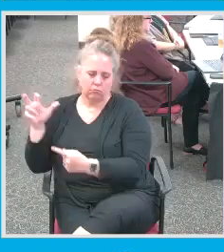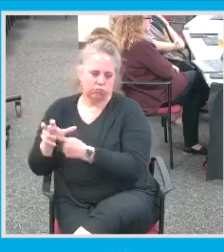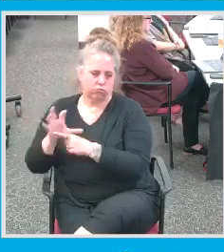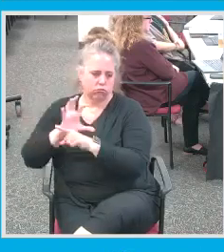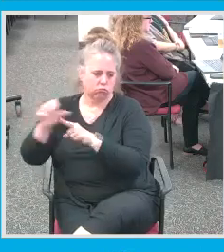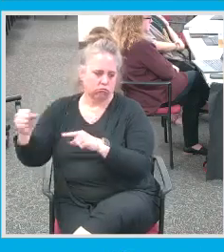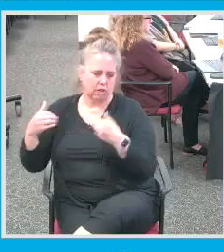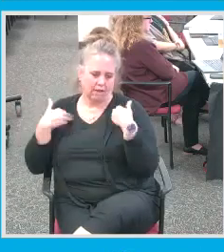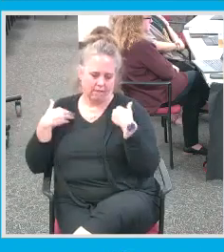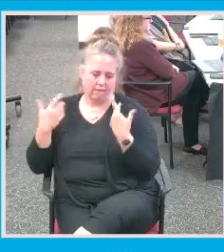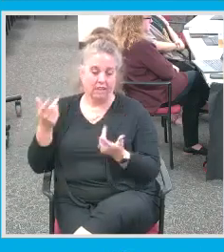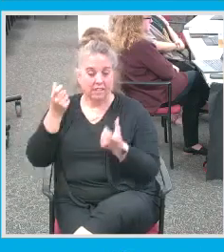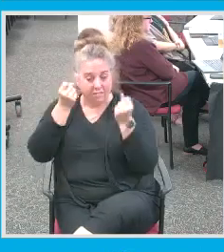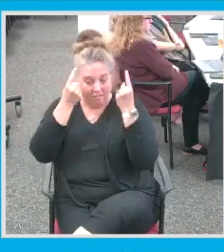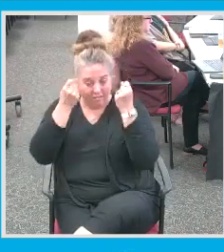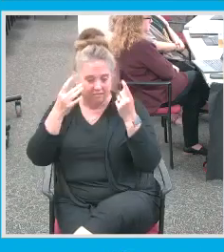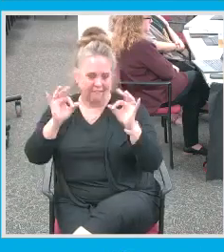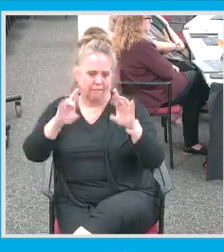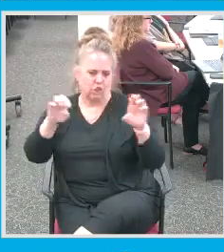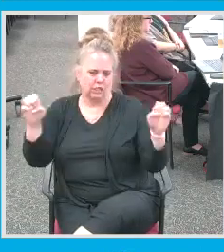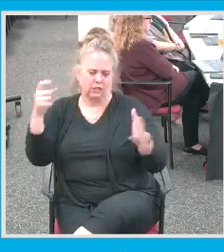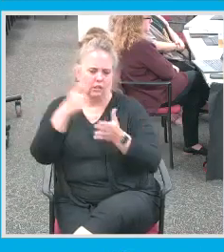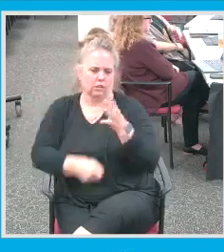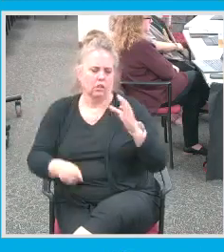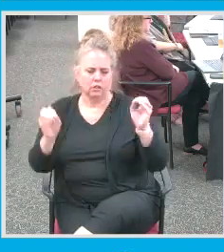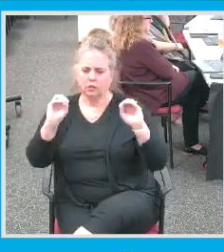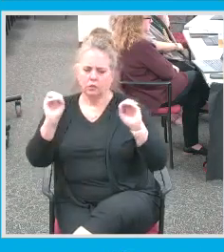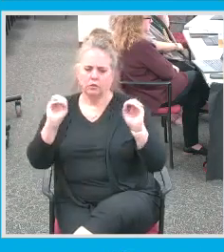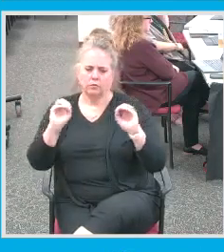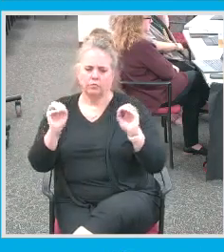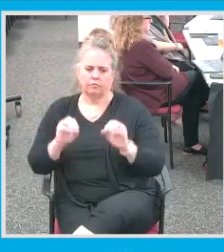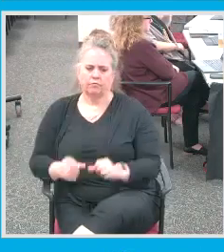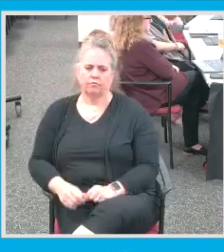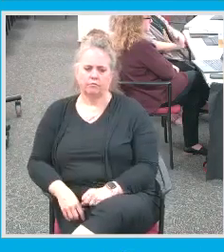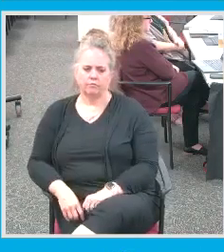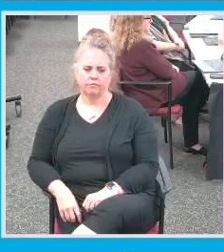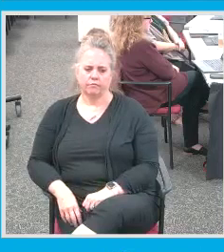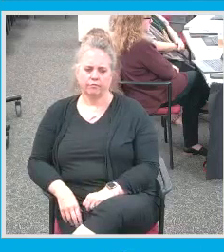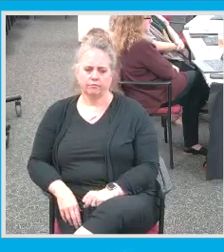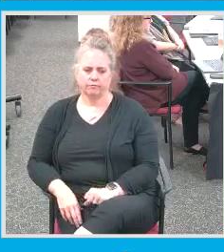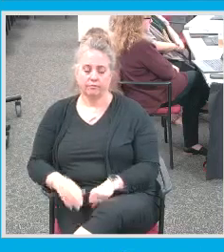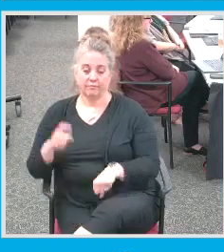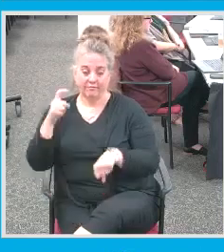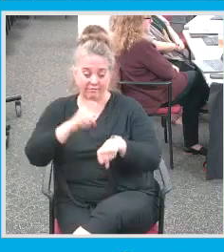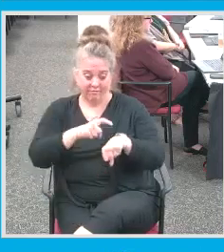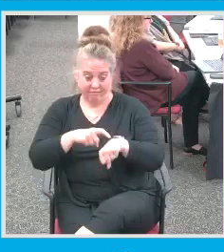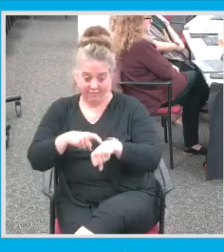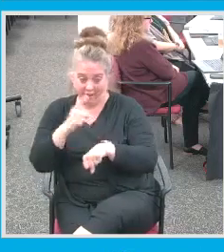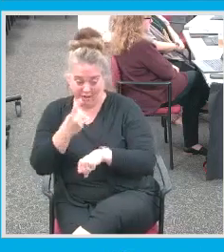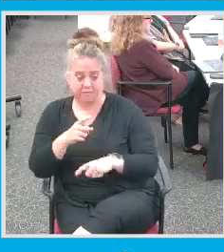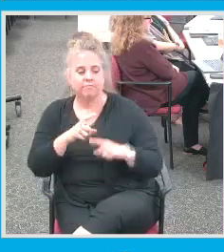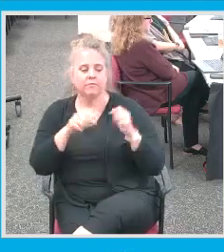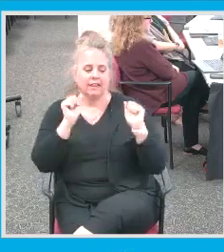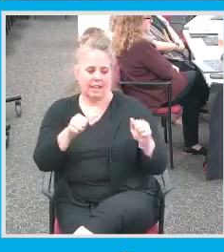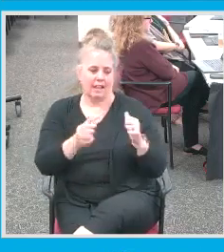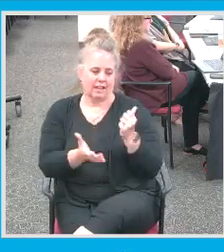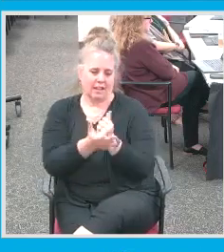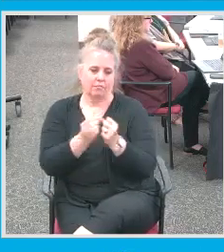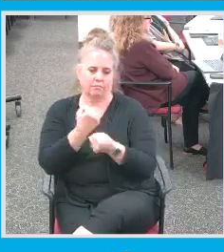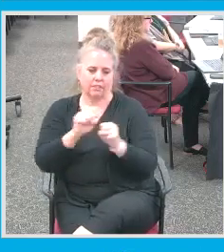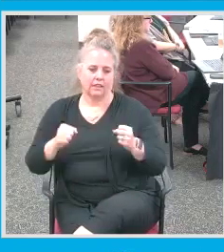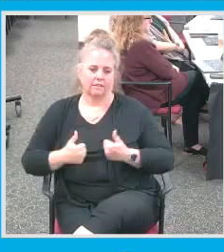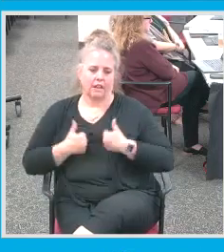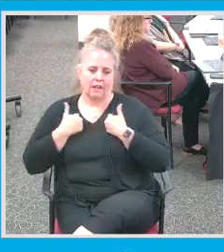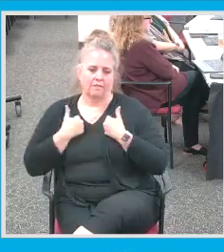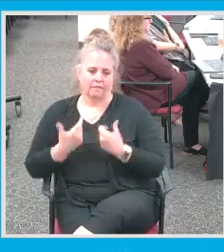We just need folks to invest their time so that we can save lives together. And that's my ask for each of you today.